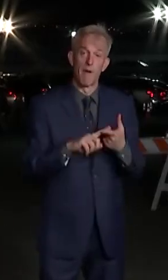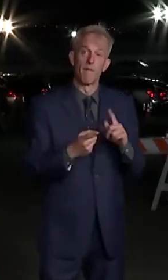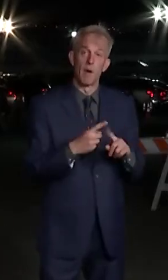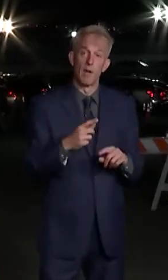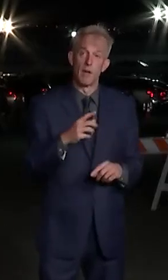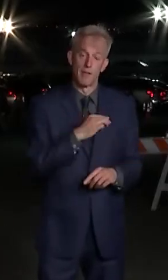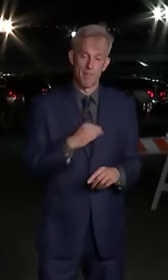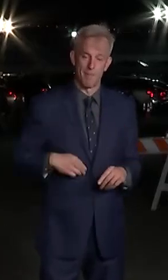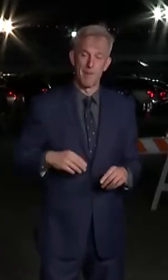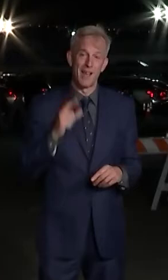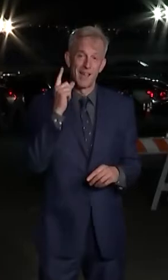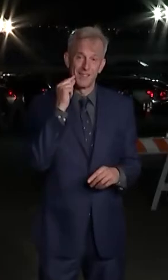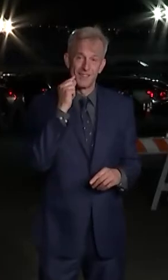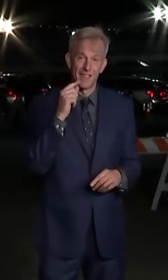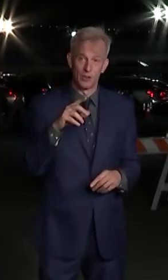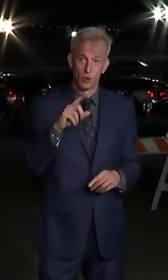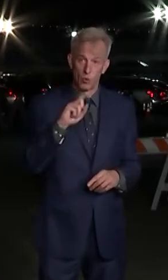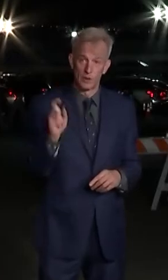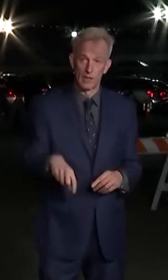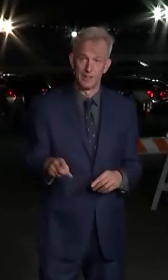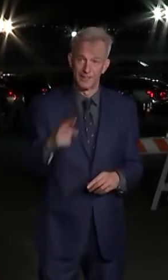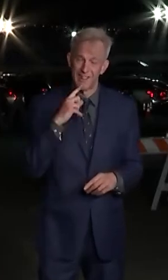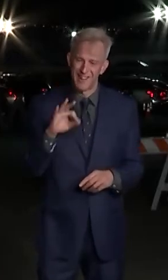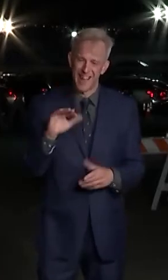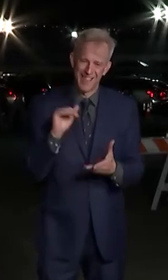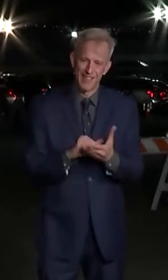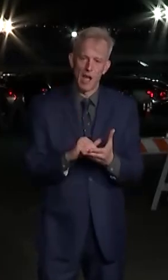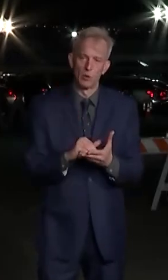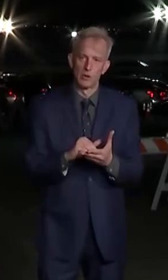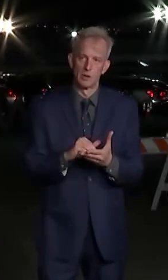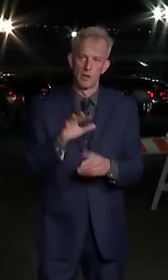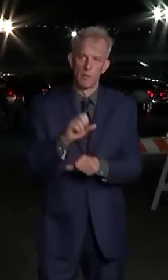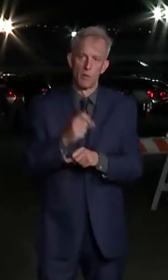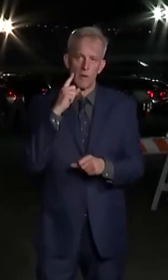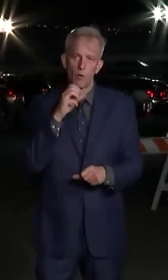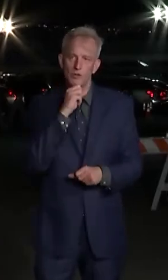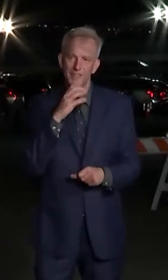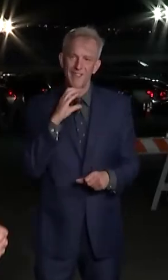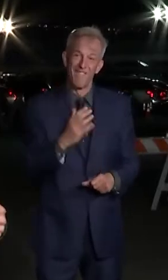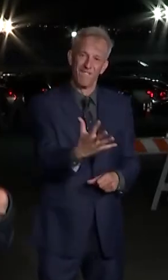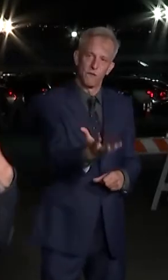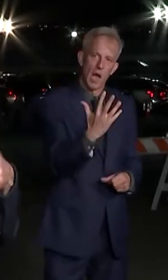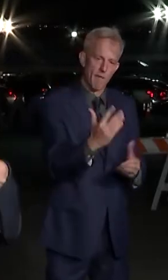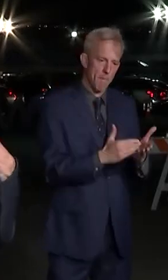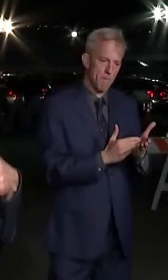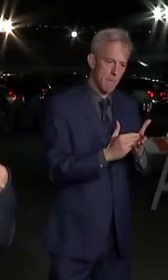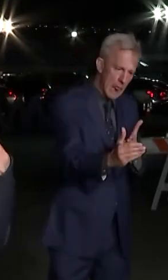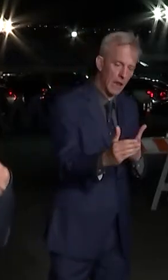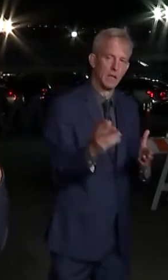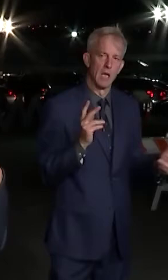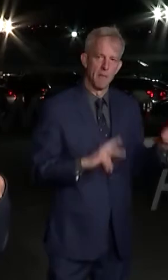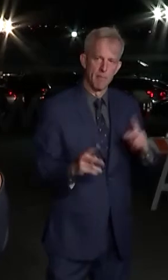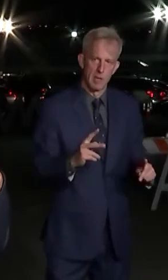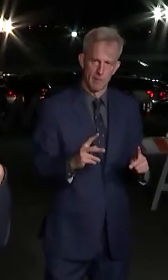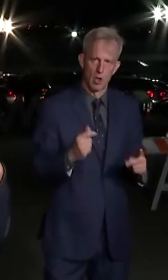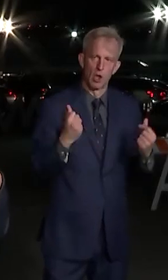Antonio, said they had 9,000 appointments for seniors, 5 million people tried to, which is probably some people repeating, 5 million attempts